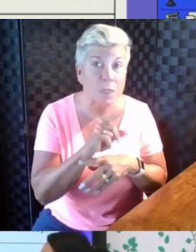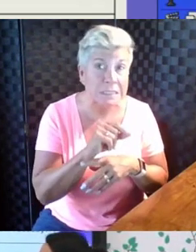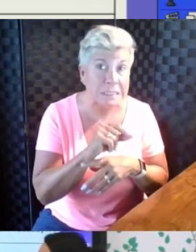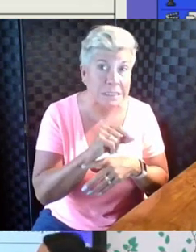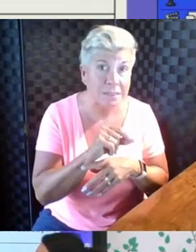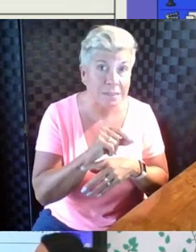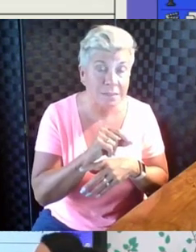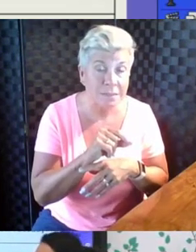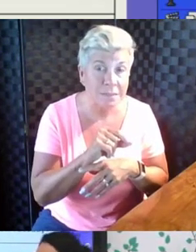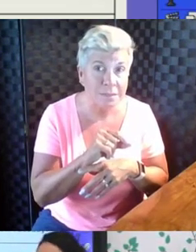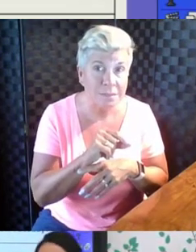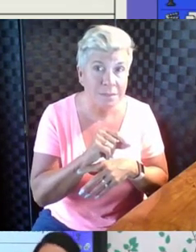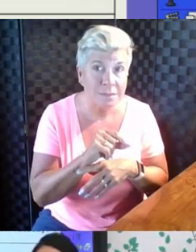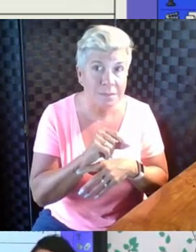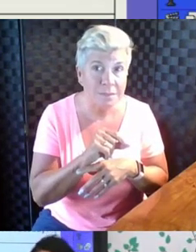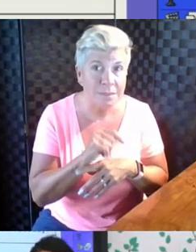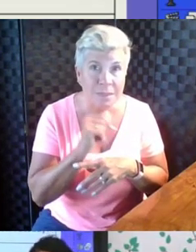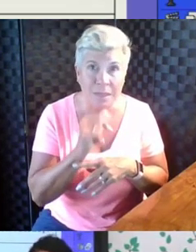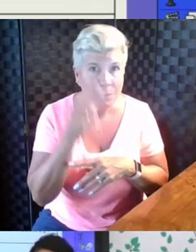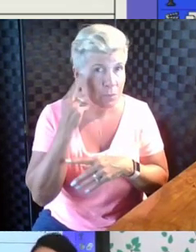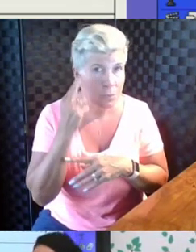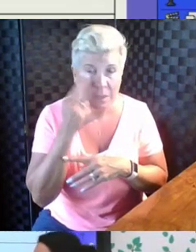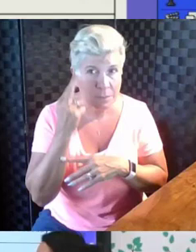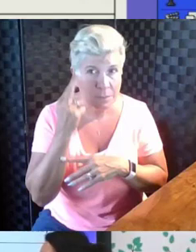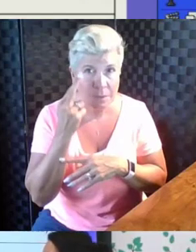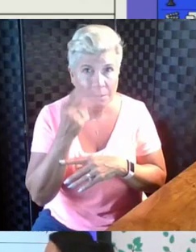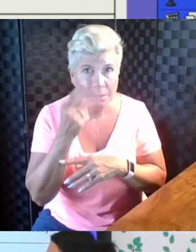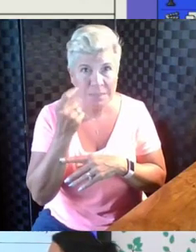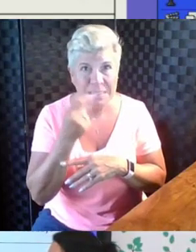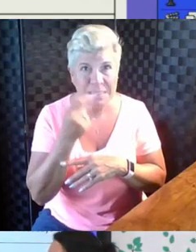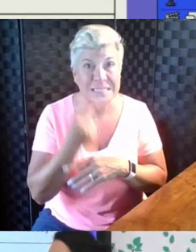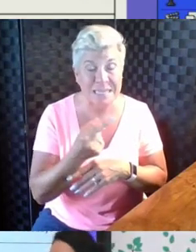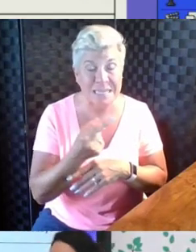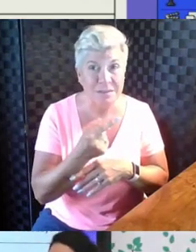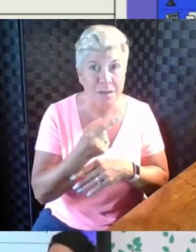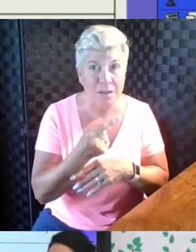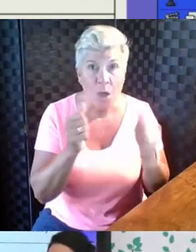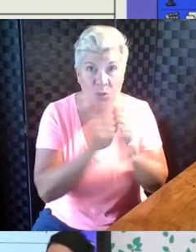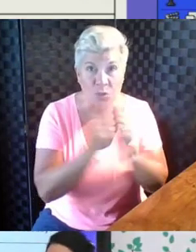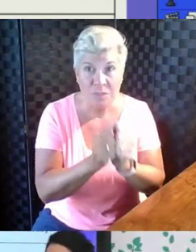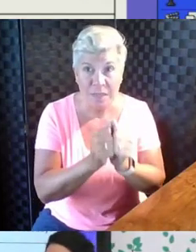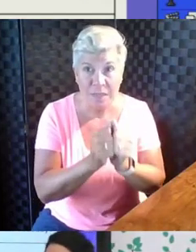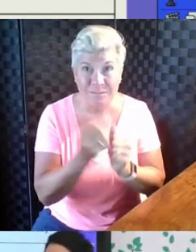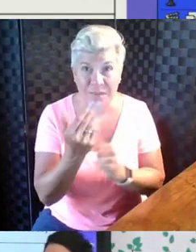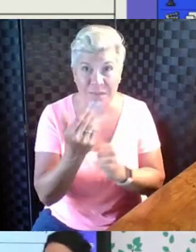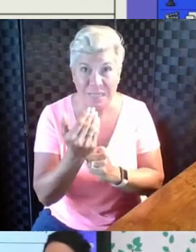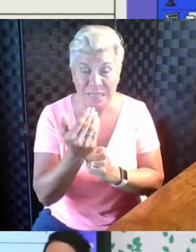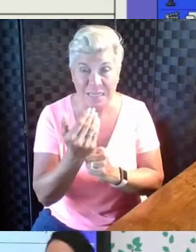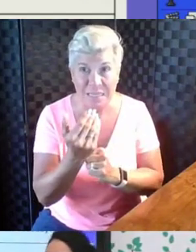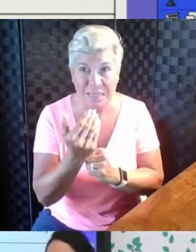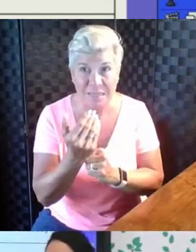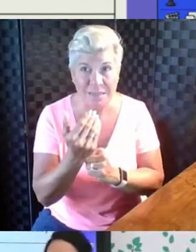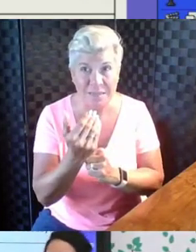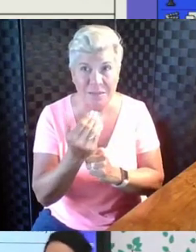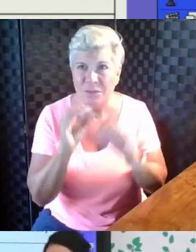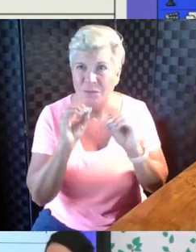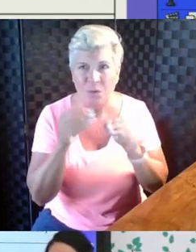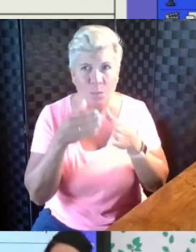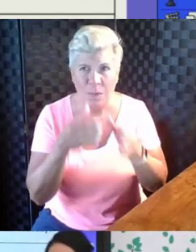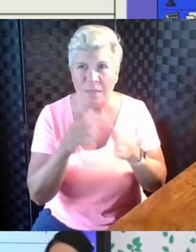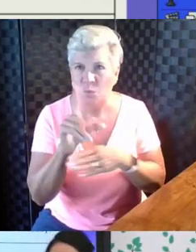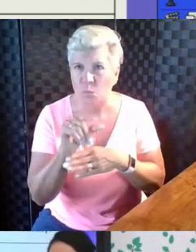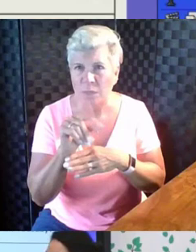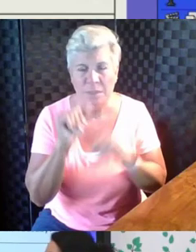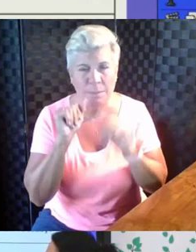20, that would not have been reasonable because it tells us that altogether she mailed 15. So there's no way